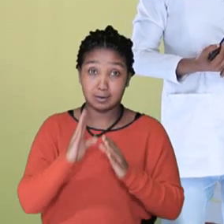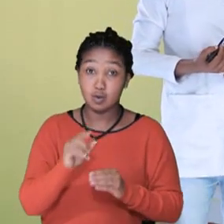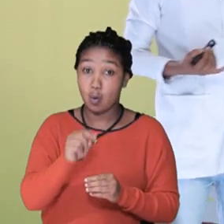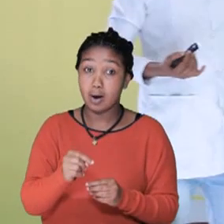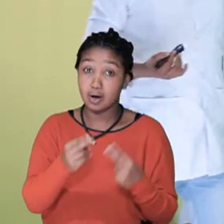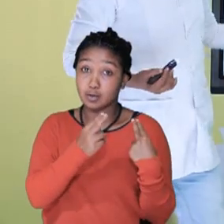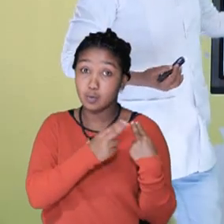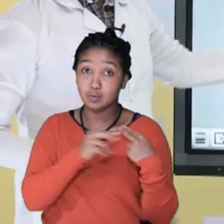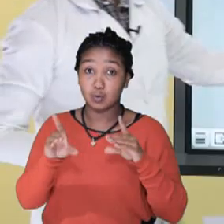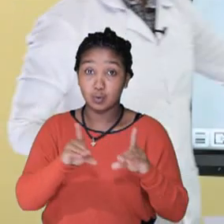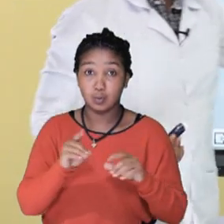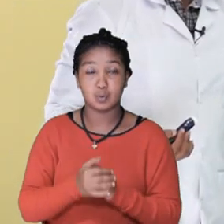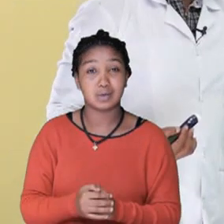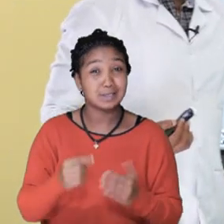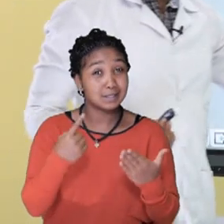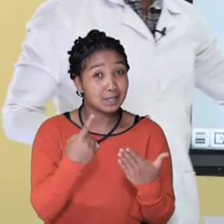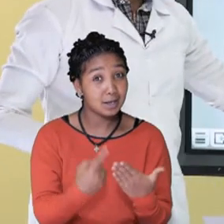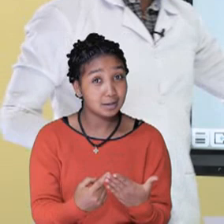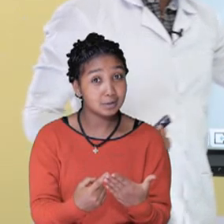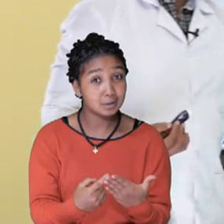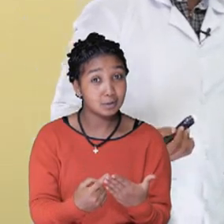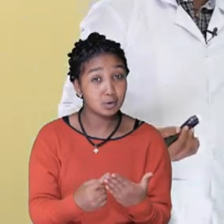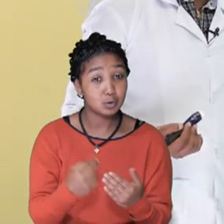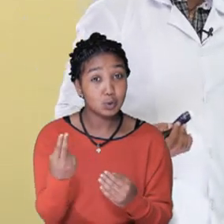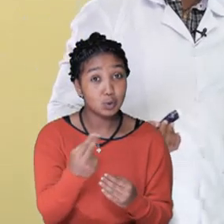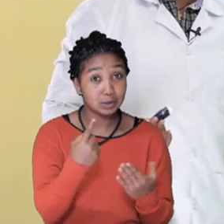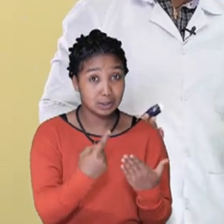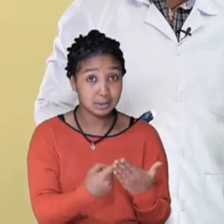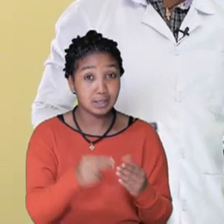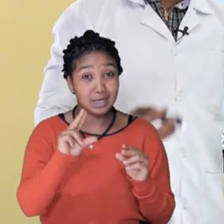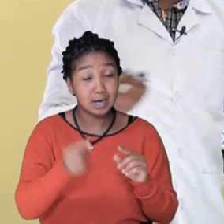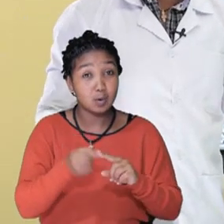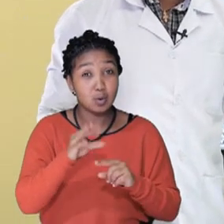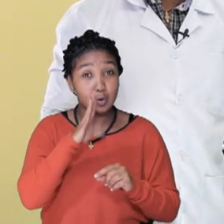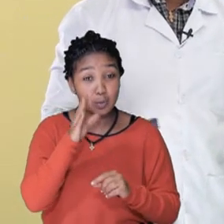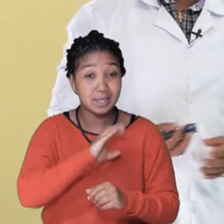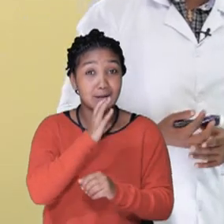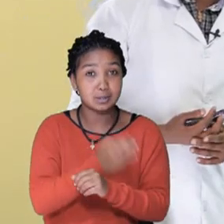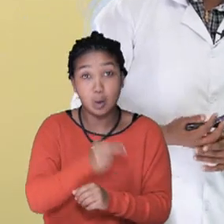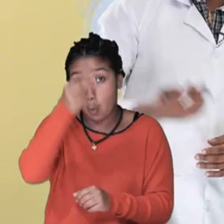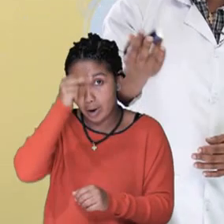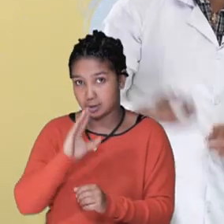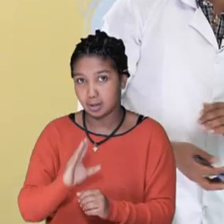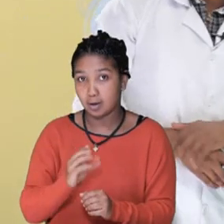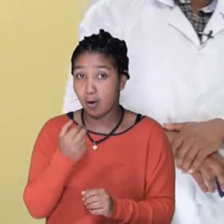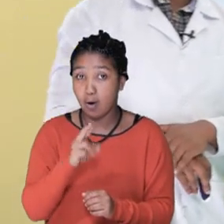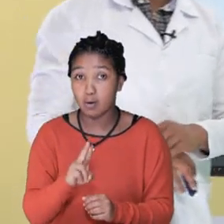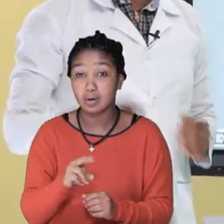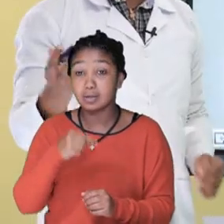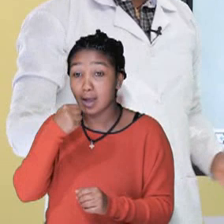to do this or to use this non-renewable energy wisely, or tell